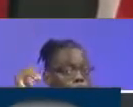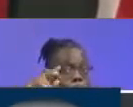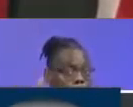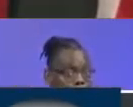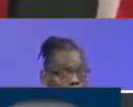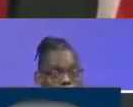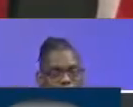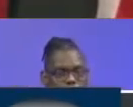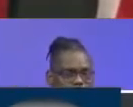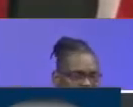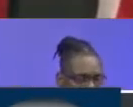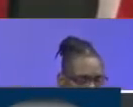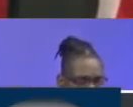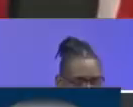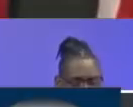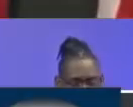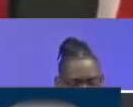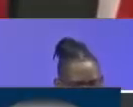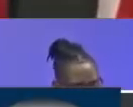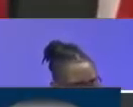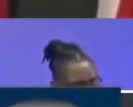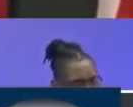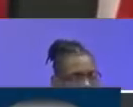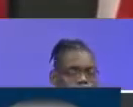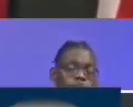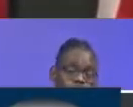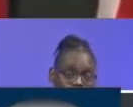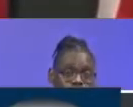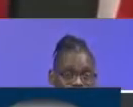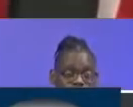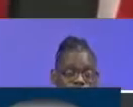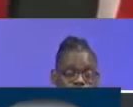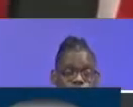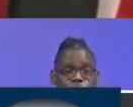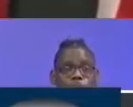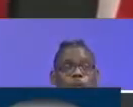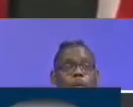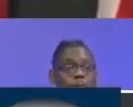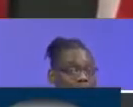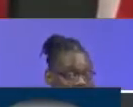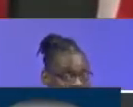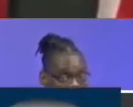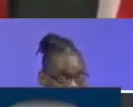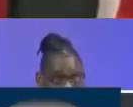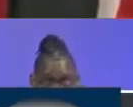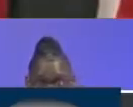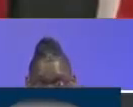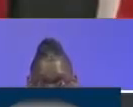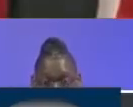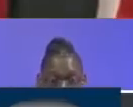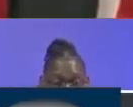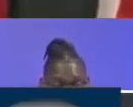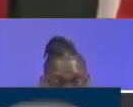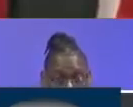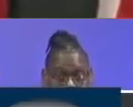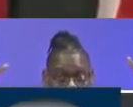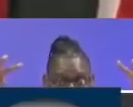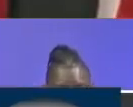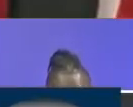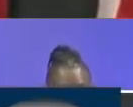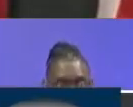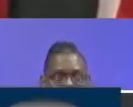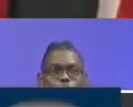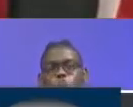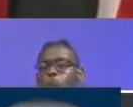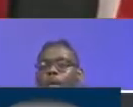everybody like lemmings rush to the beach, we'll just have to stop it. Because that was our fear all along, that the beach,